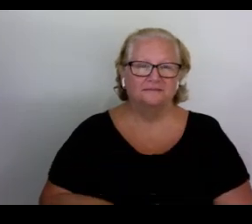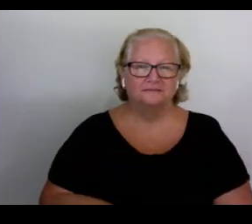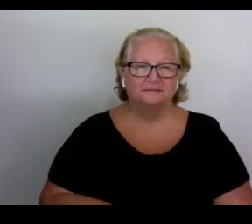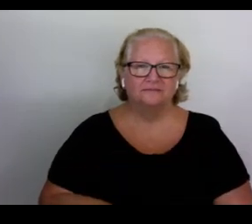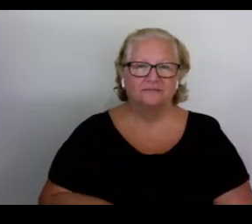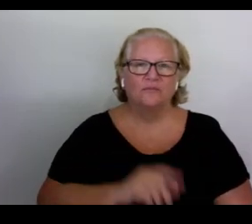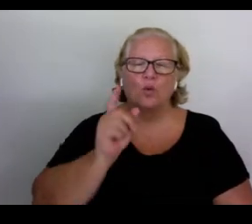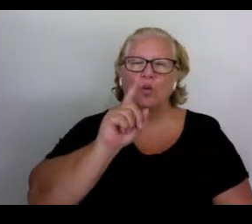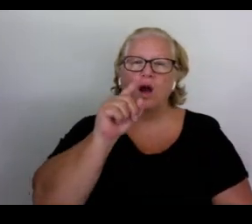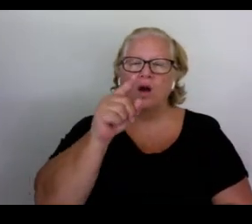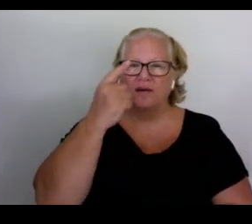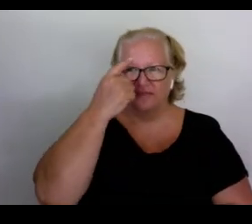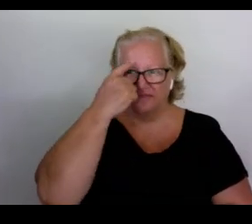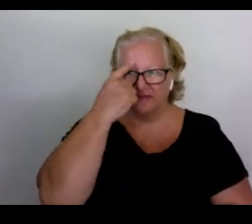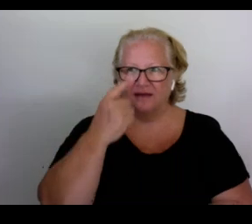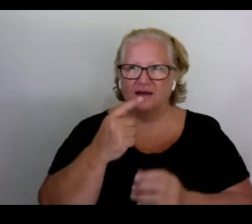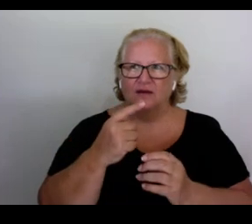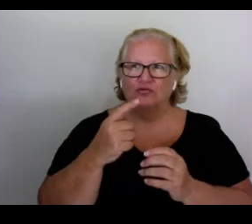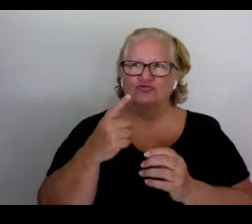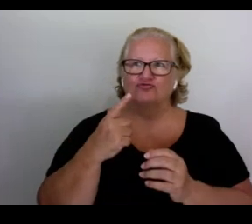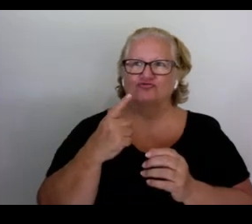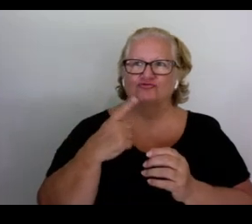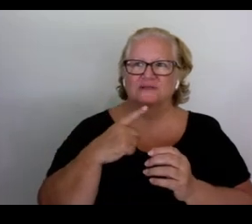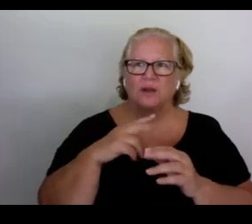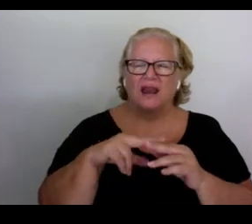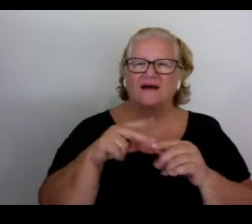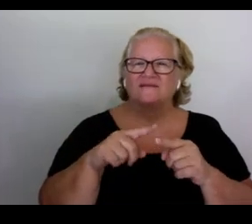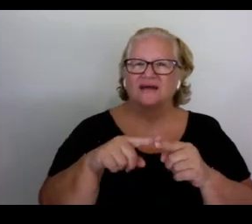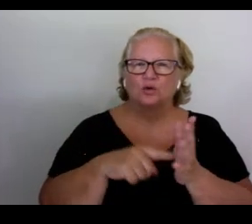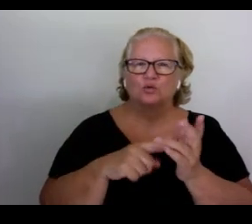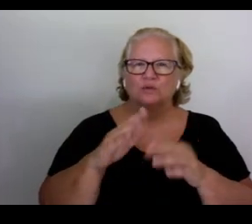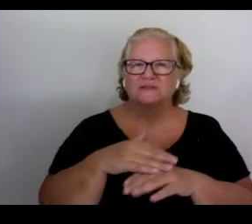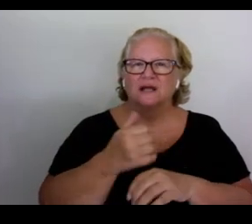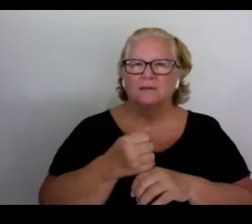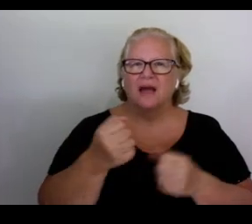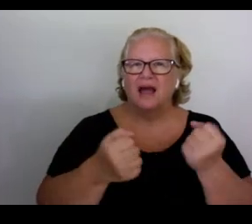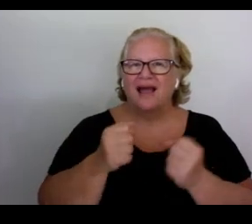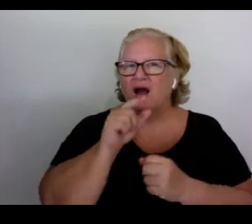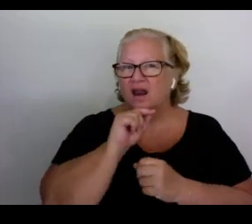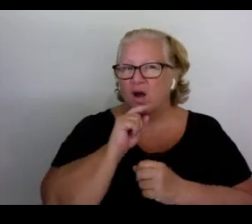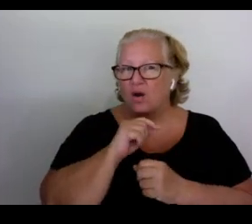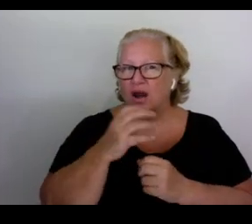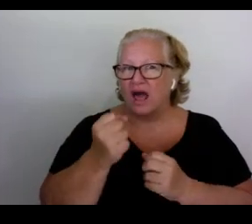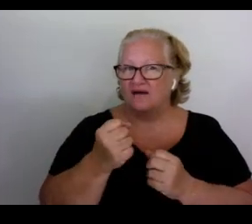would be considered to be a reasonable fee for setting up a car loan? Is there a ratio?